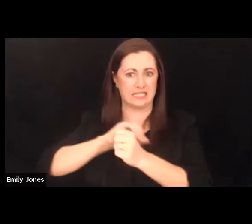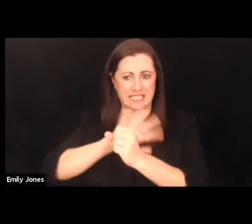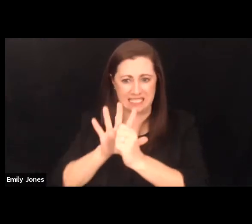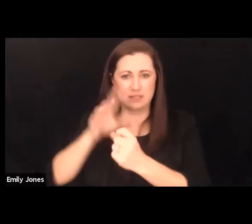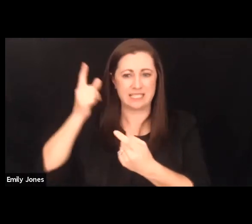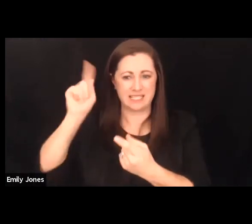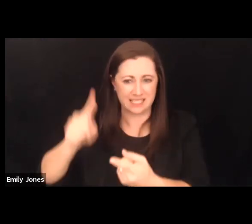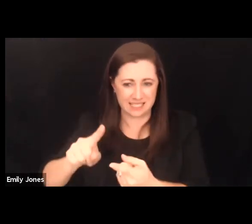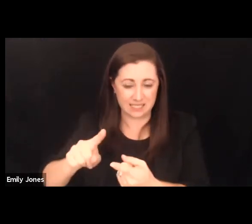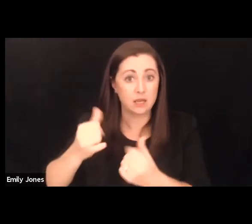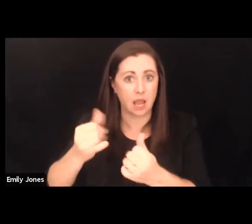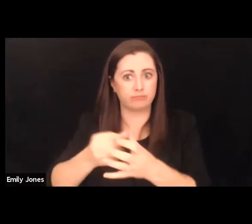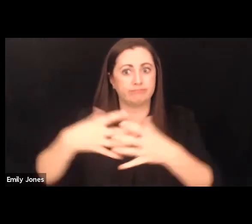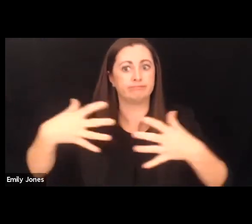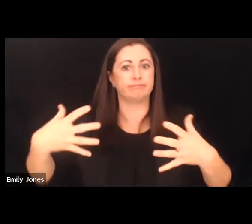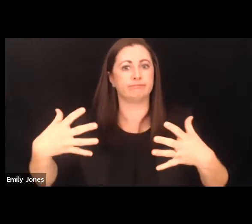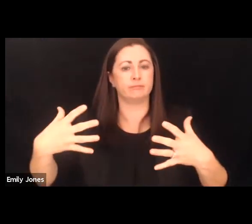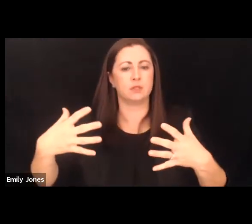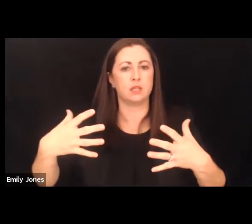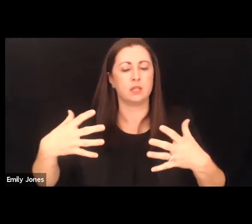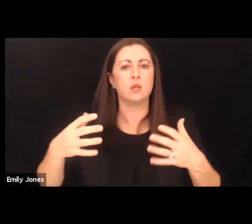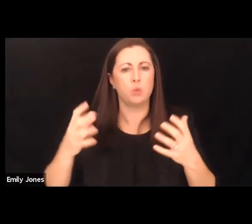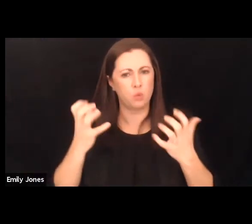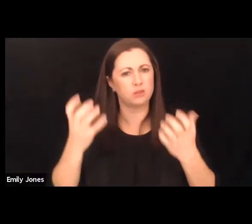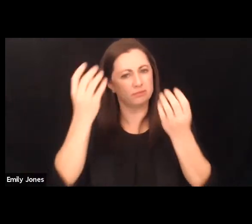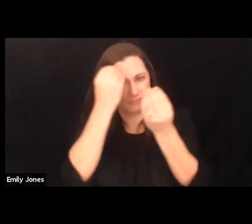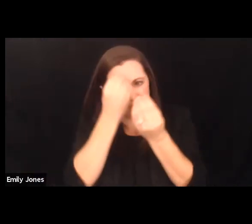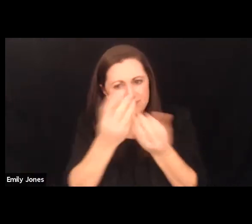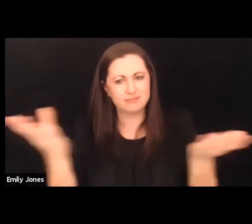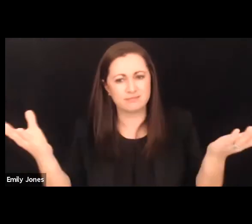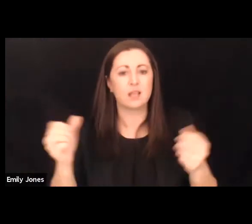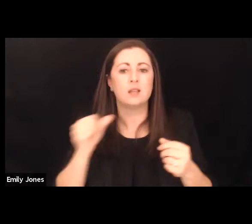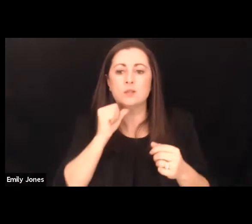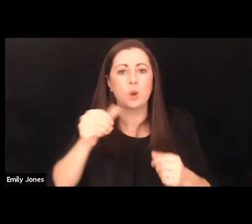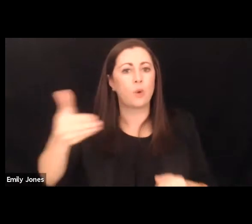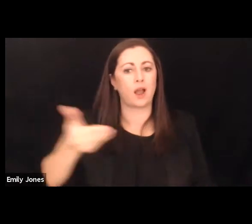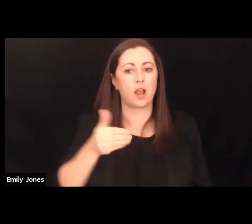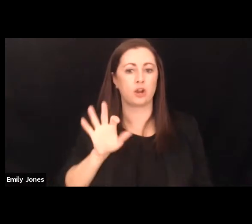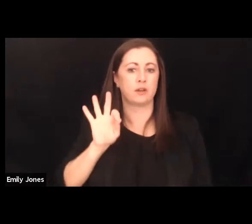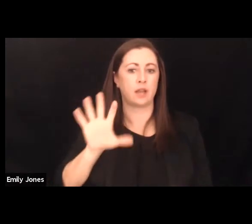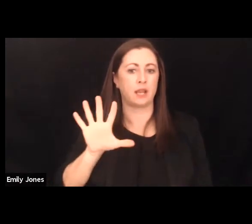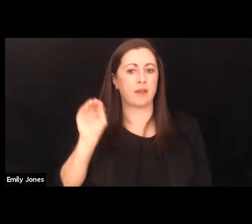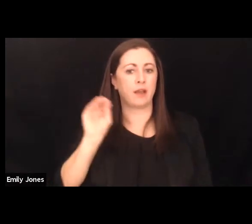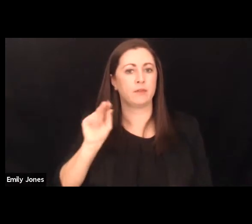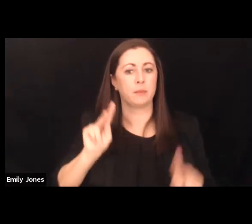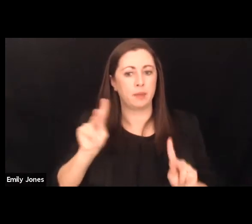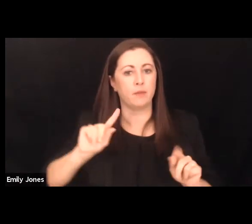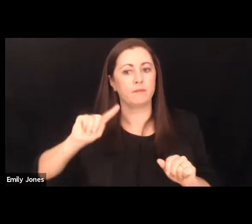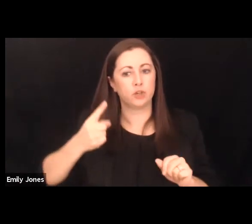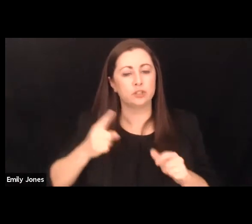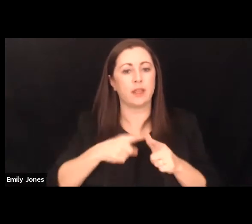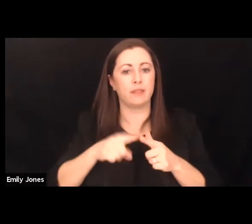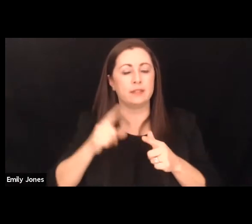Let's get the word out that don't just hire 95 people and then say, well, now who with a disability can we hire?